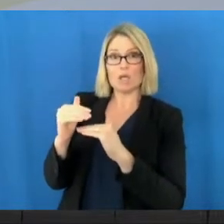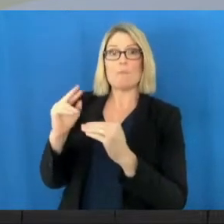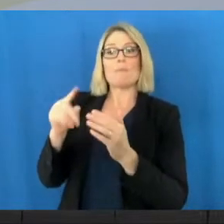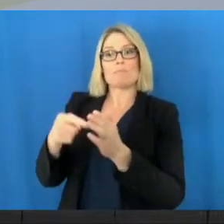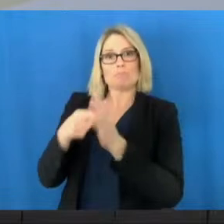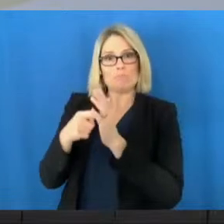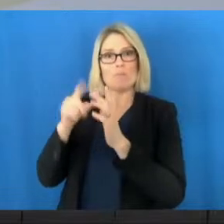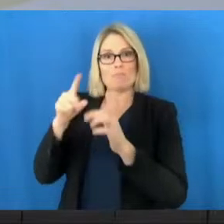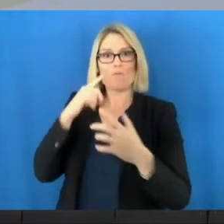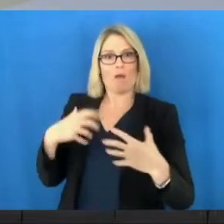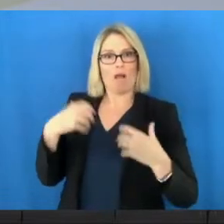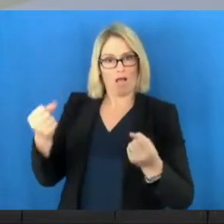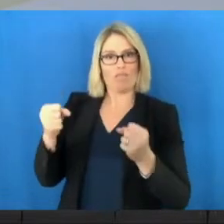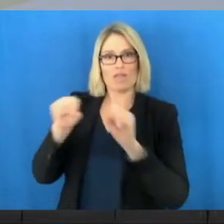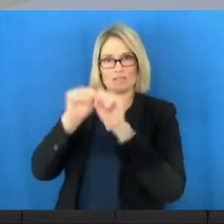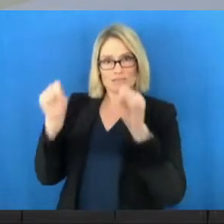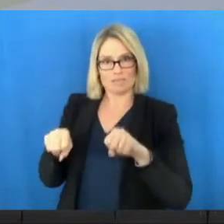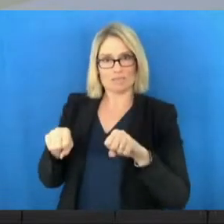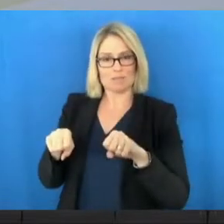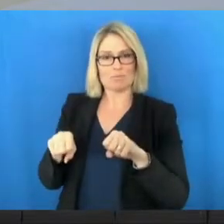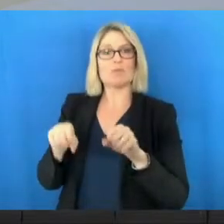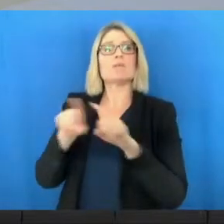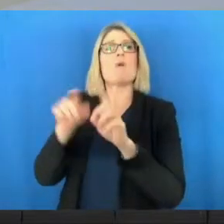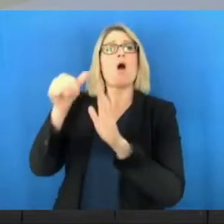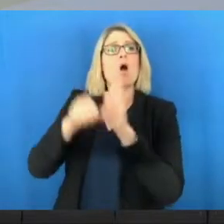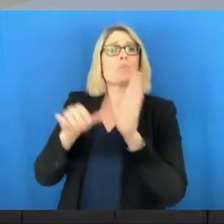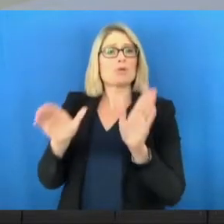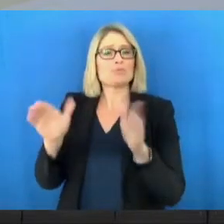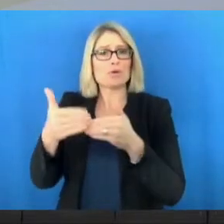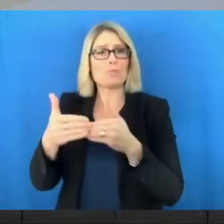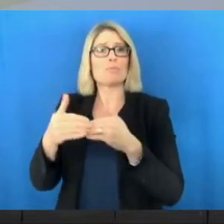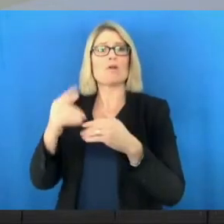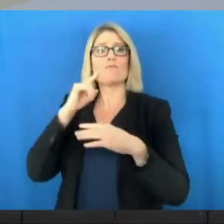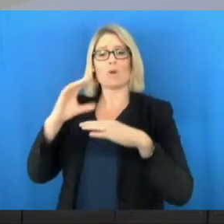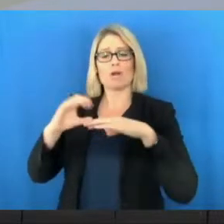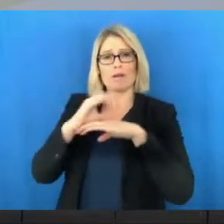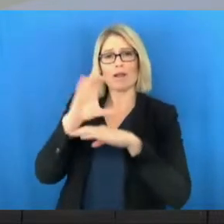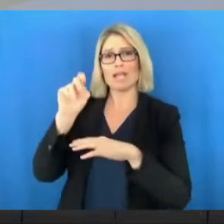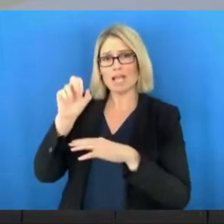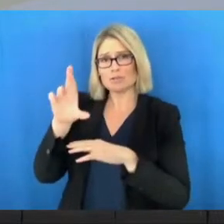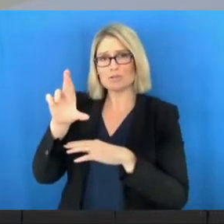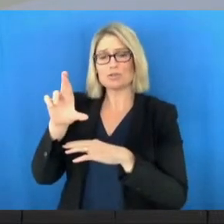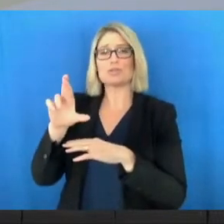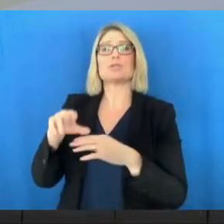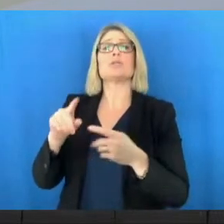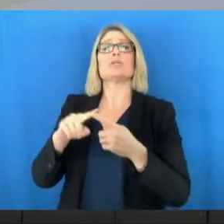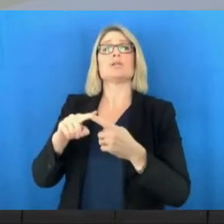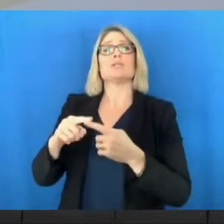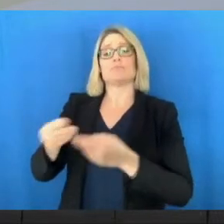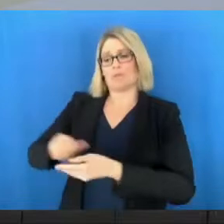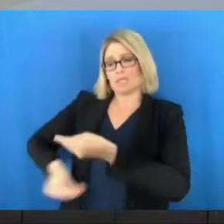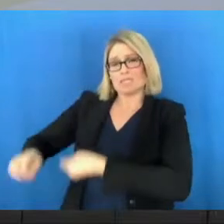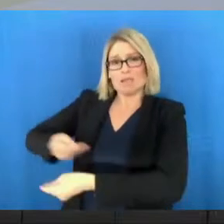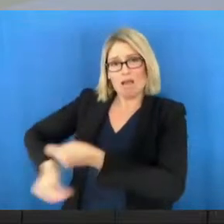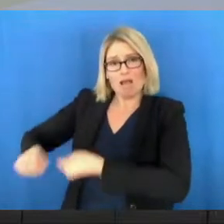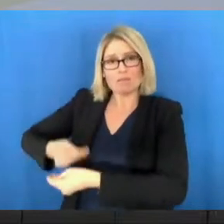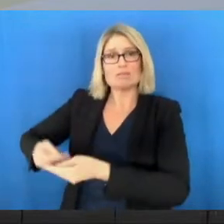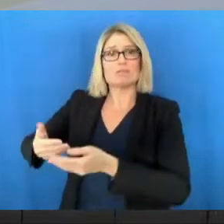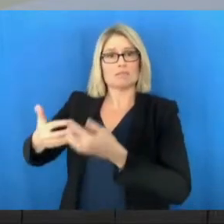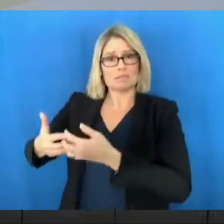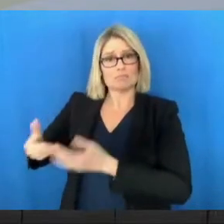system capacity, such as in the OR, cancer treatment, dialysis, will also